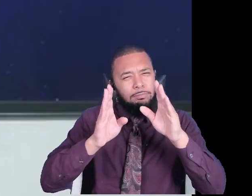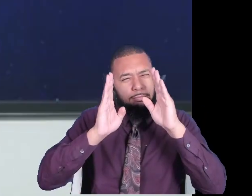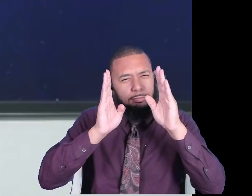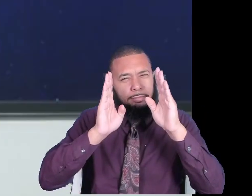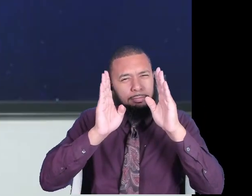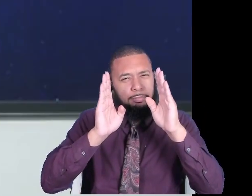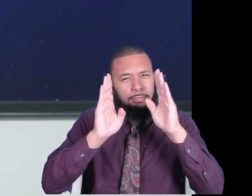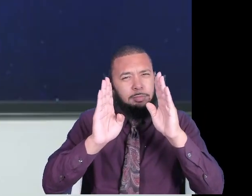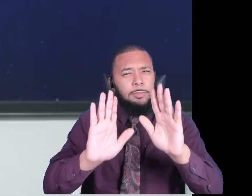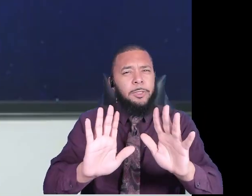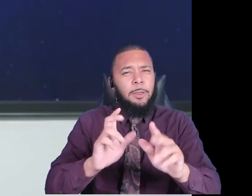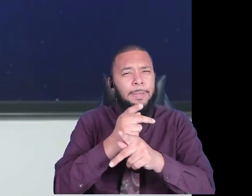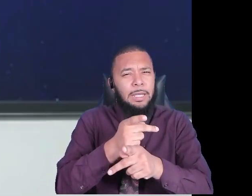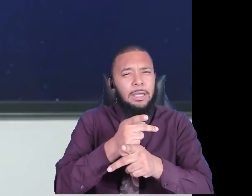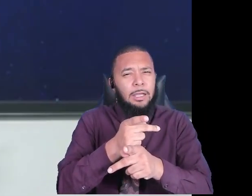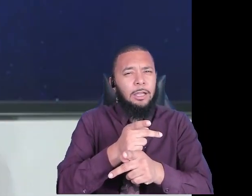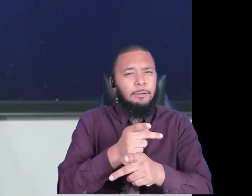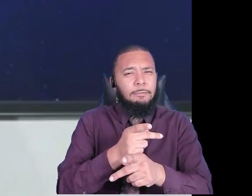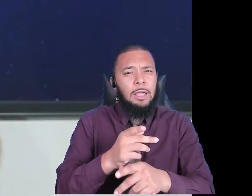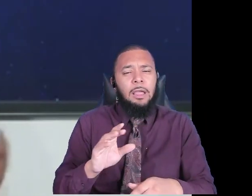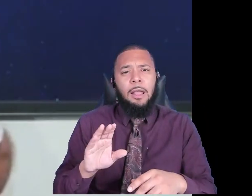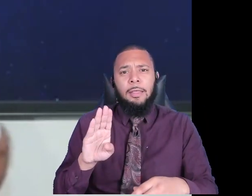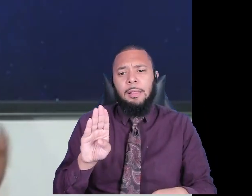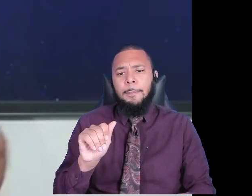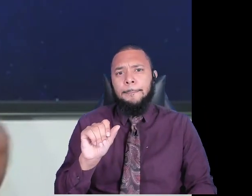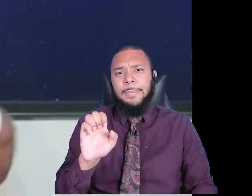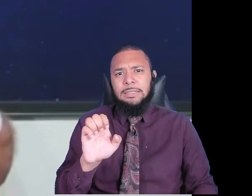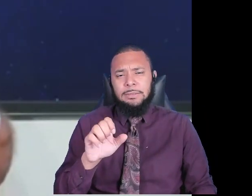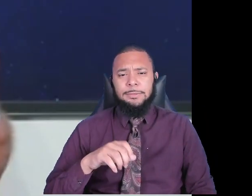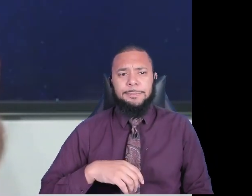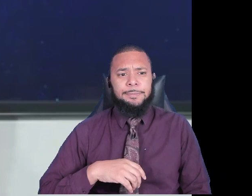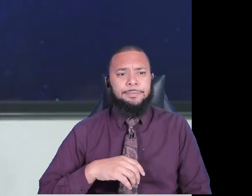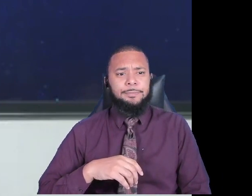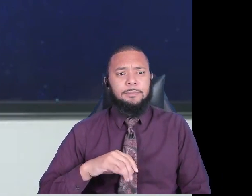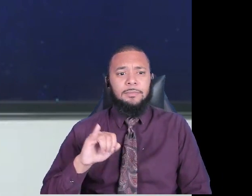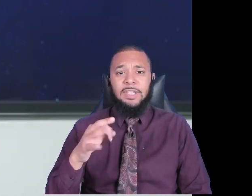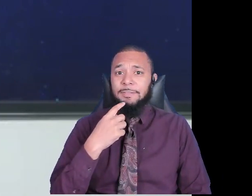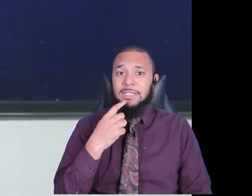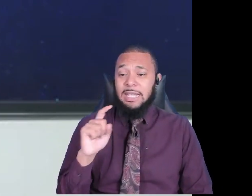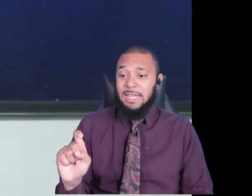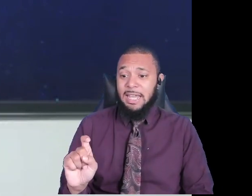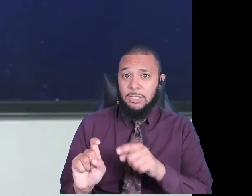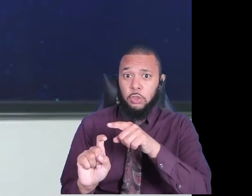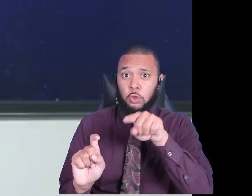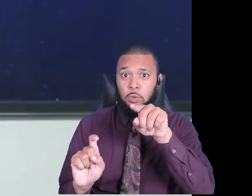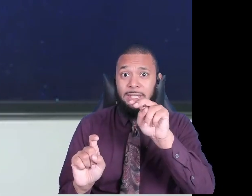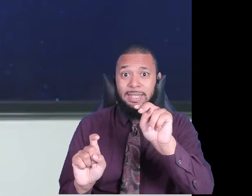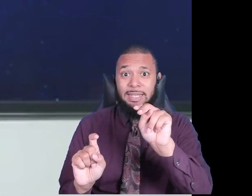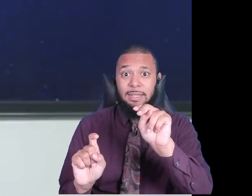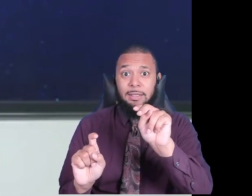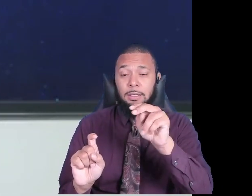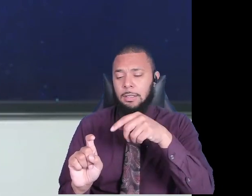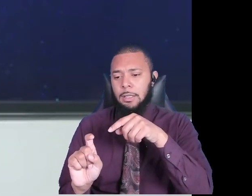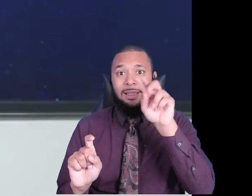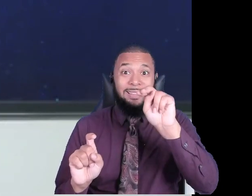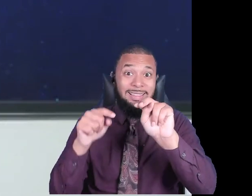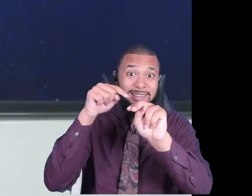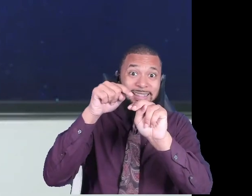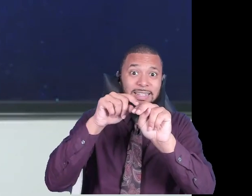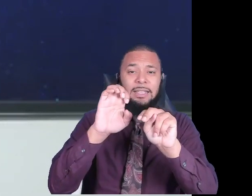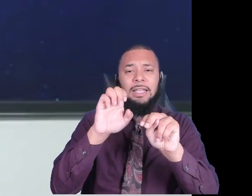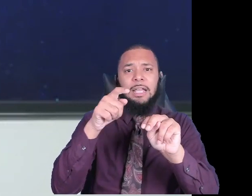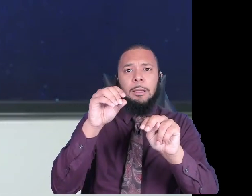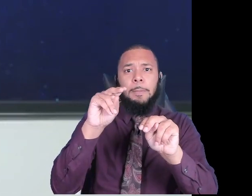to what is the base. When I say x to the nth power, n is called the exponent,